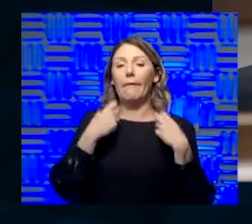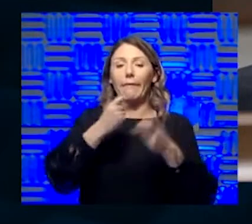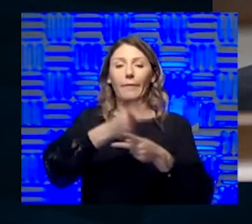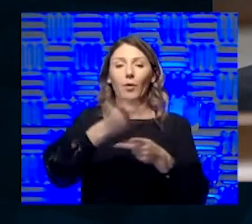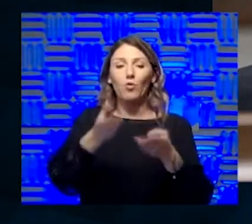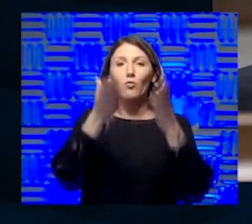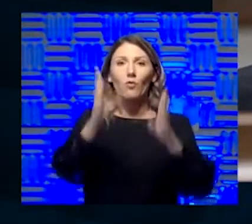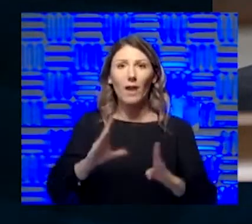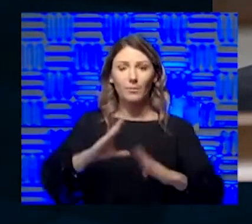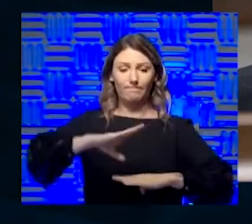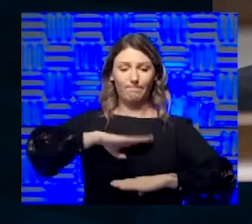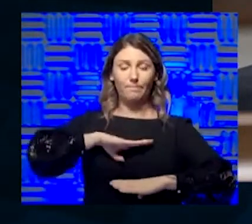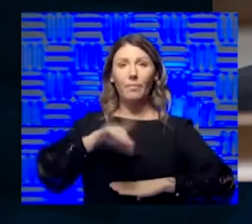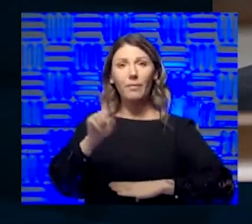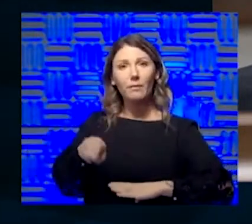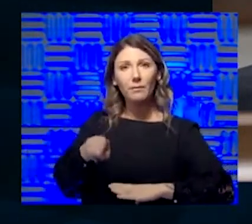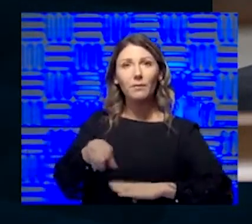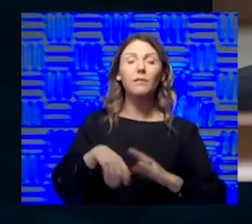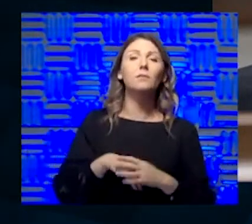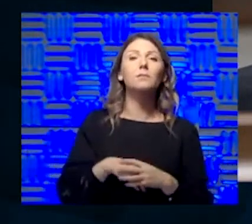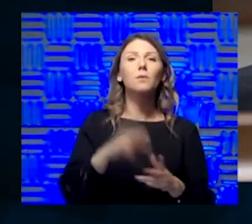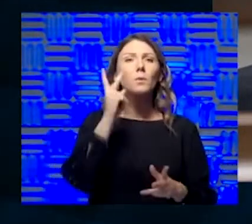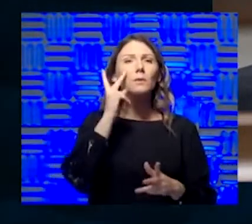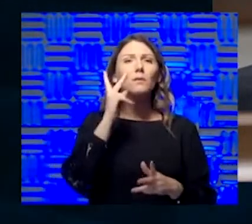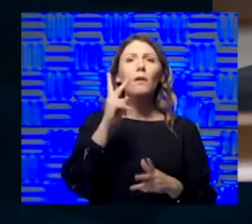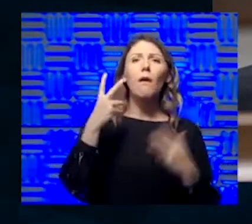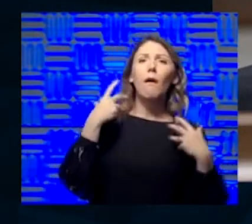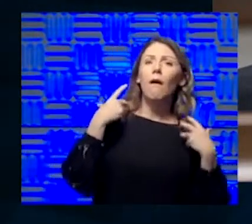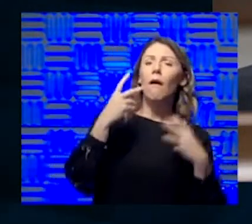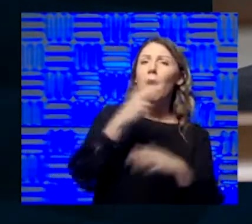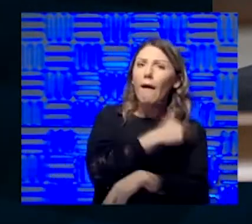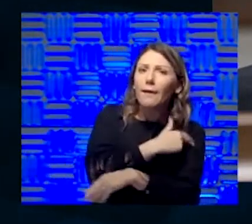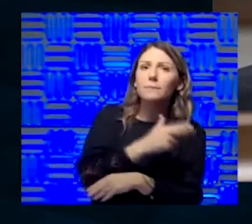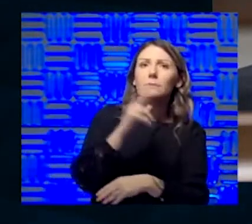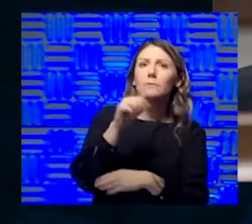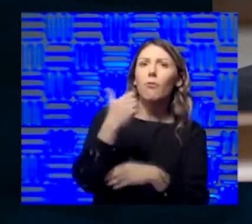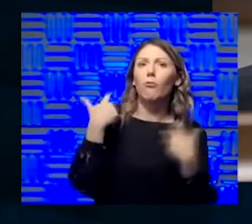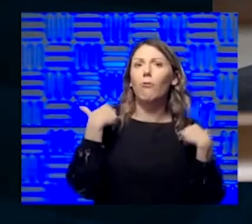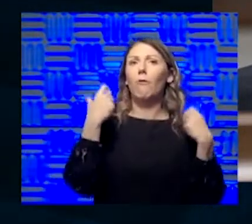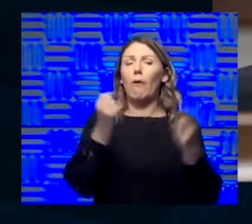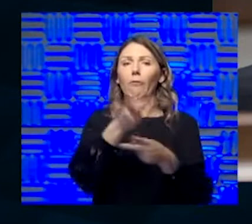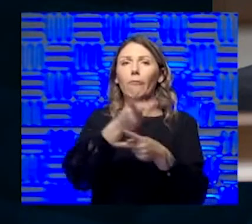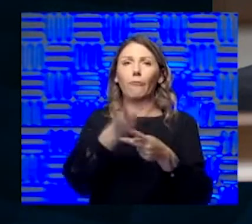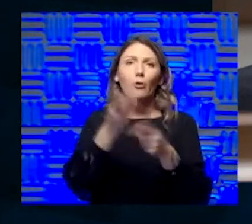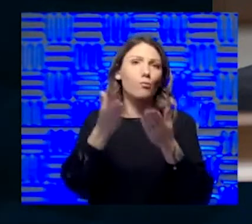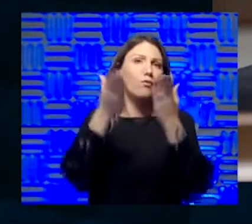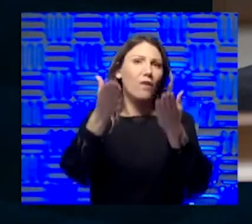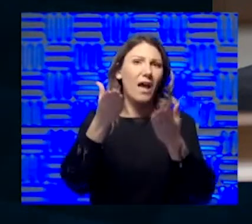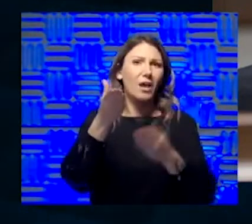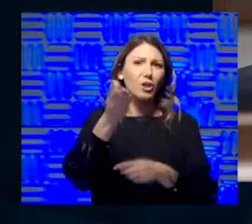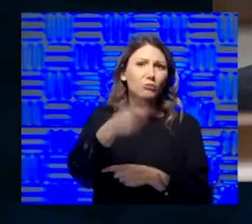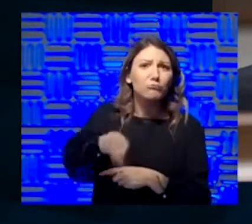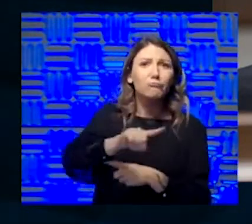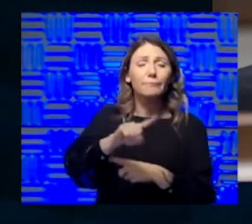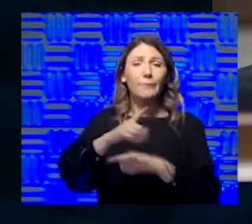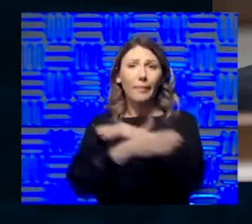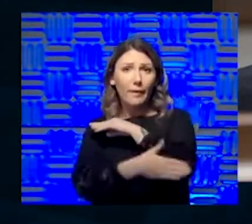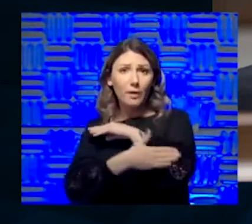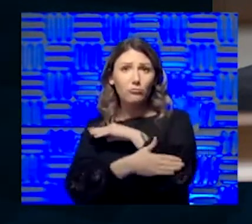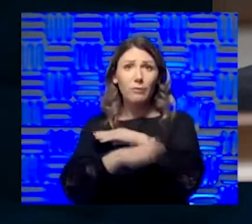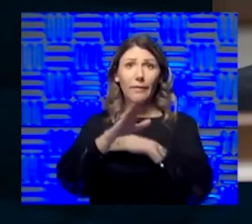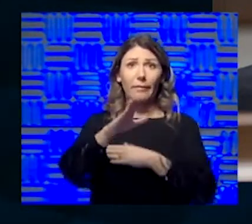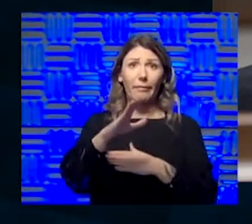because what we see is hospitals and other healthcare providers across Kansas, around the country, their revenues are down